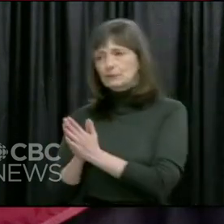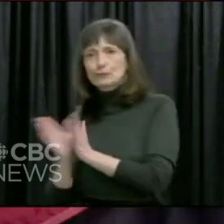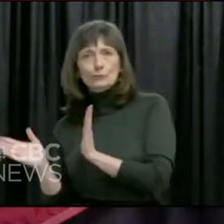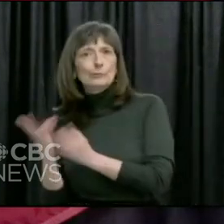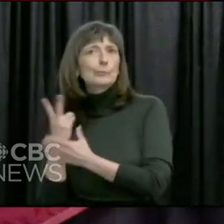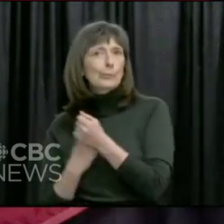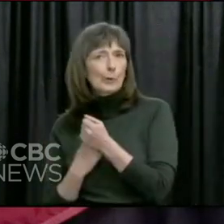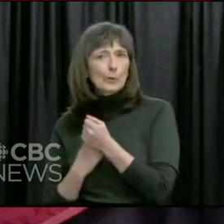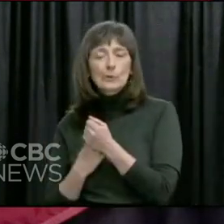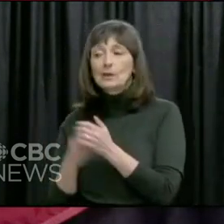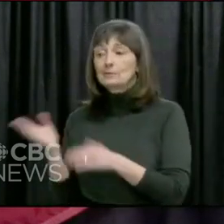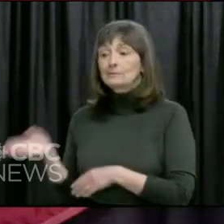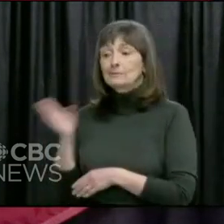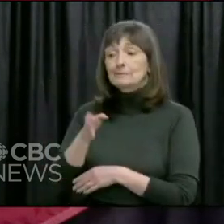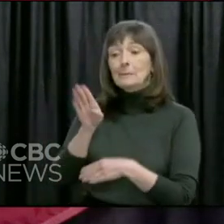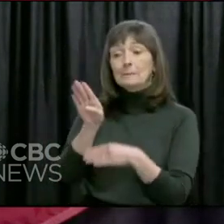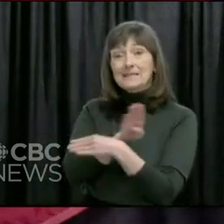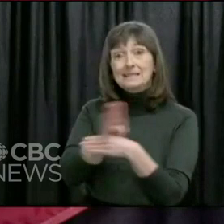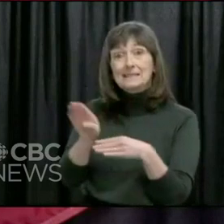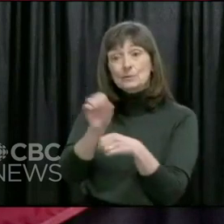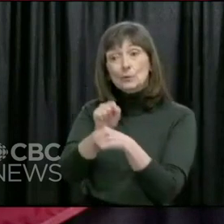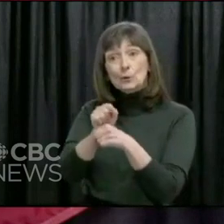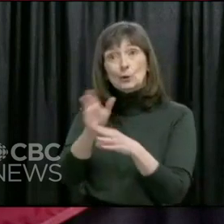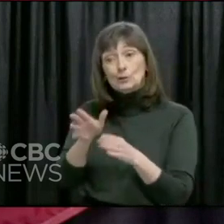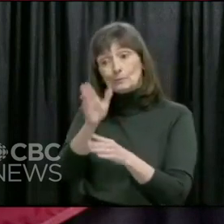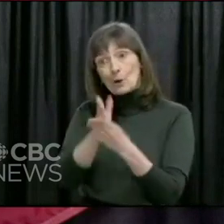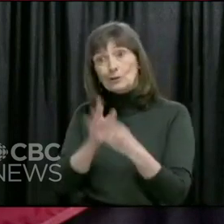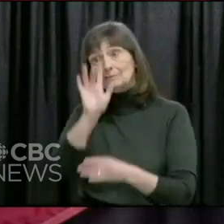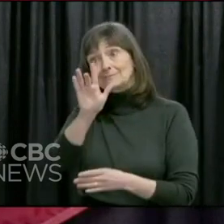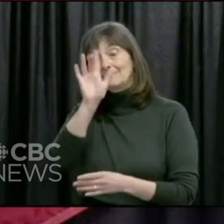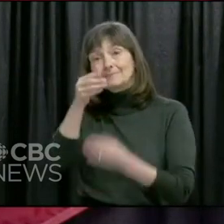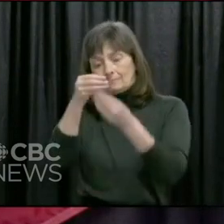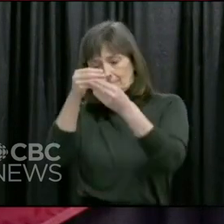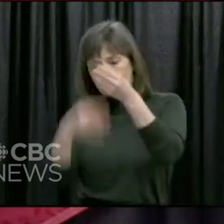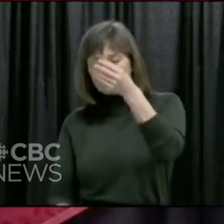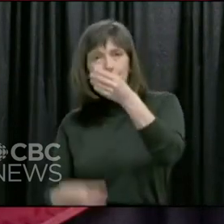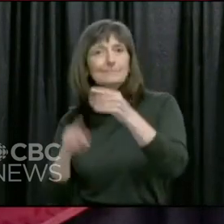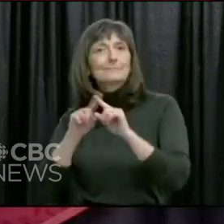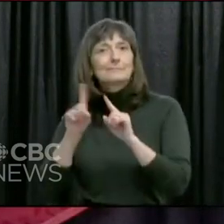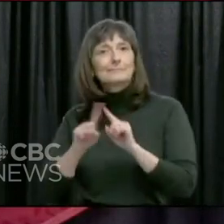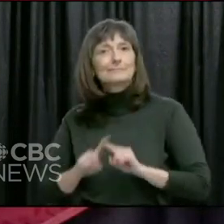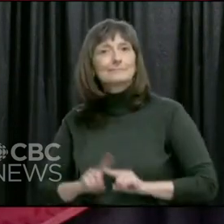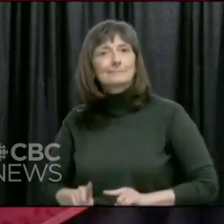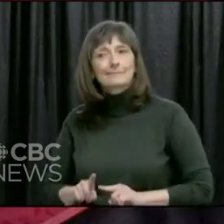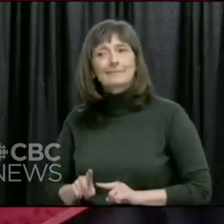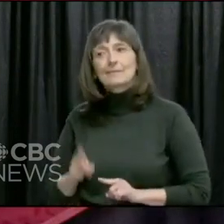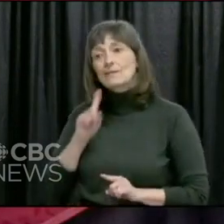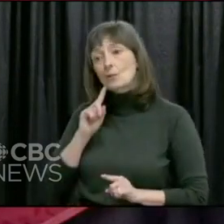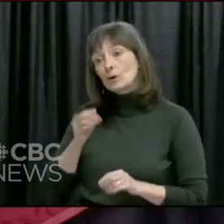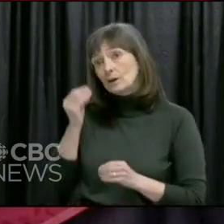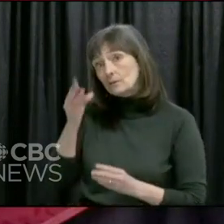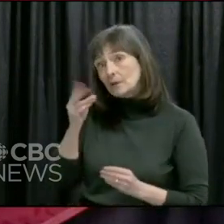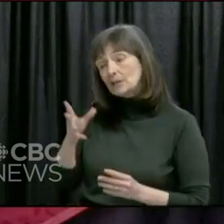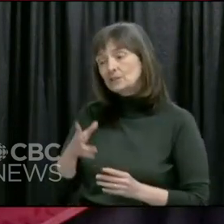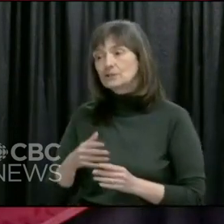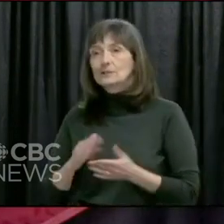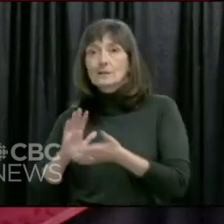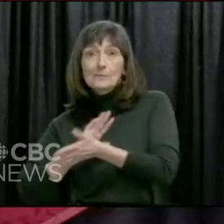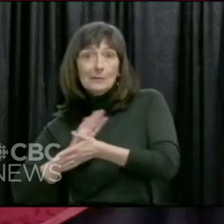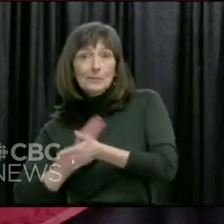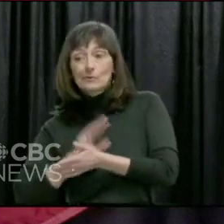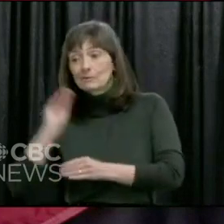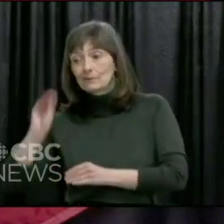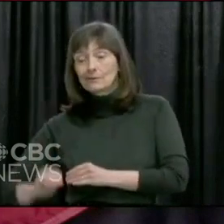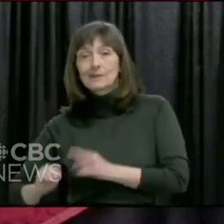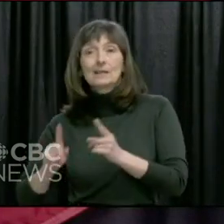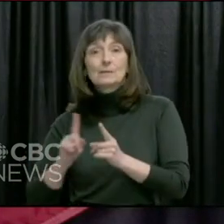the businesses and employer section. You will there see a variety of resources, both guidance and information sheets, and then not